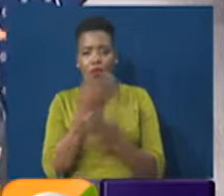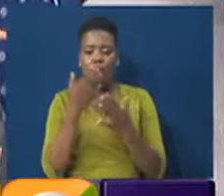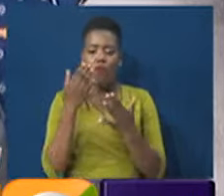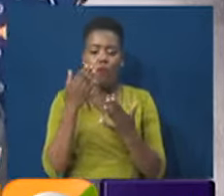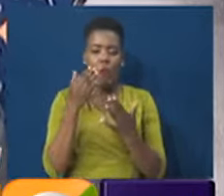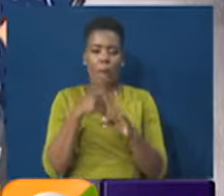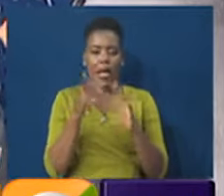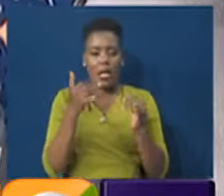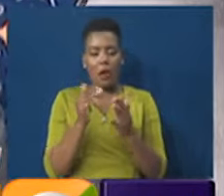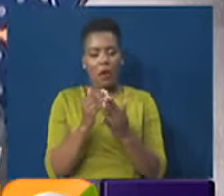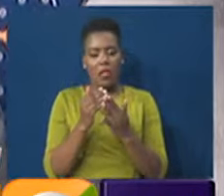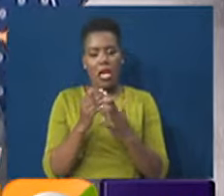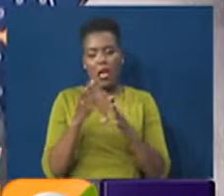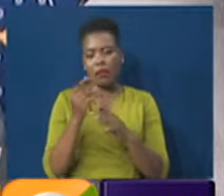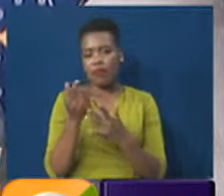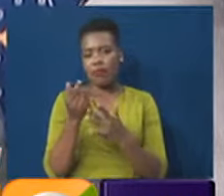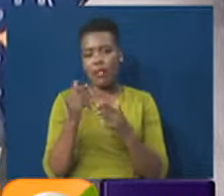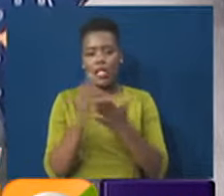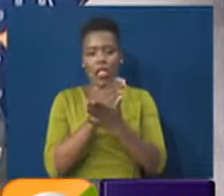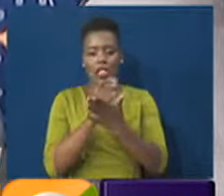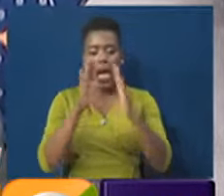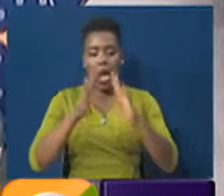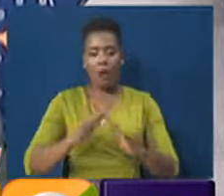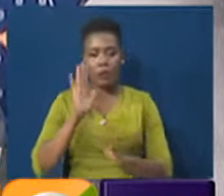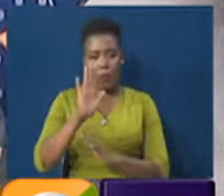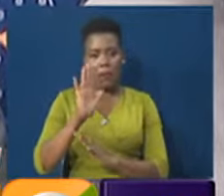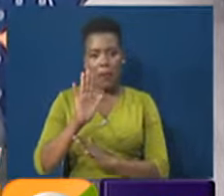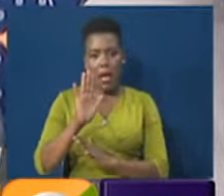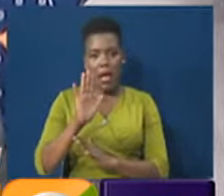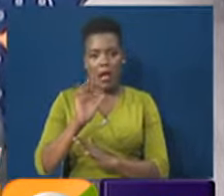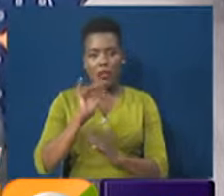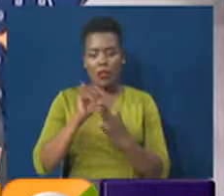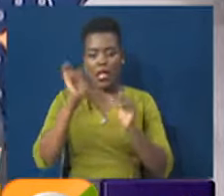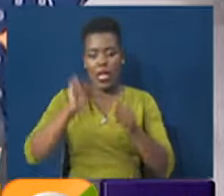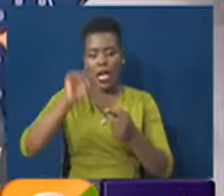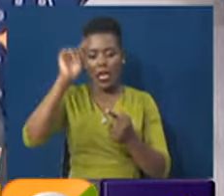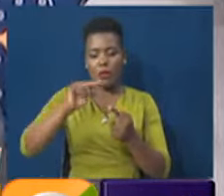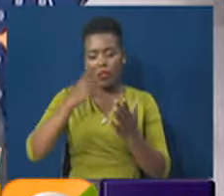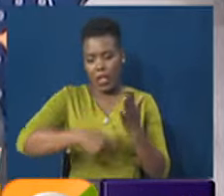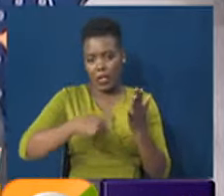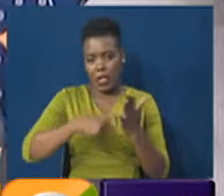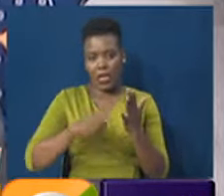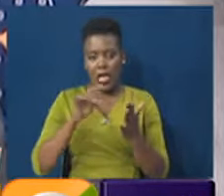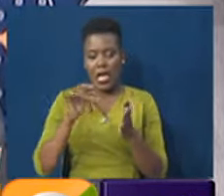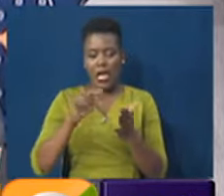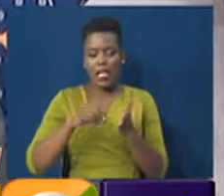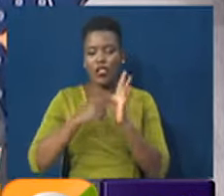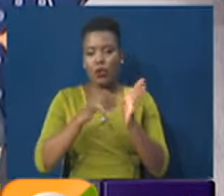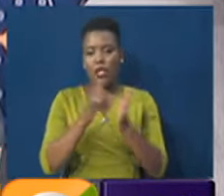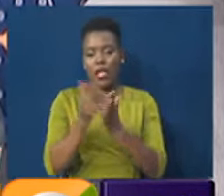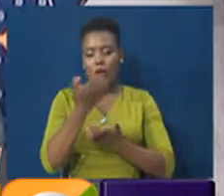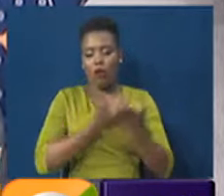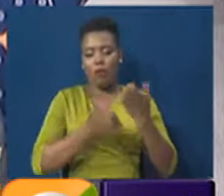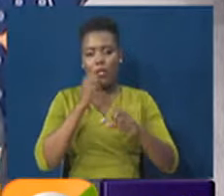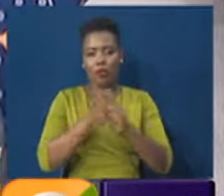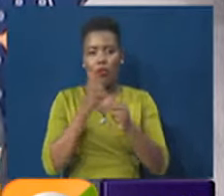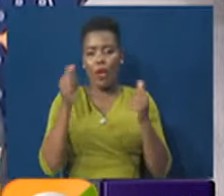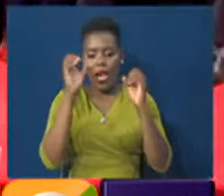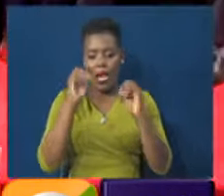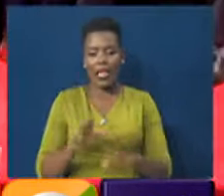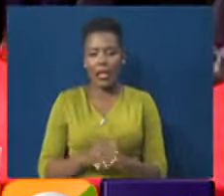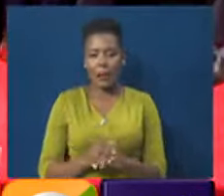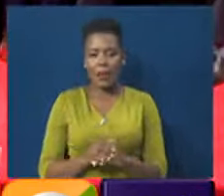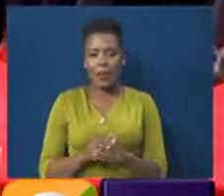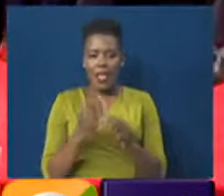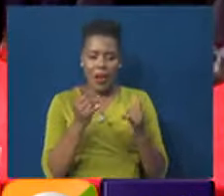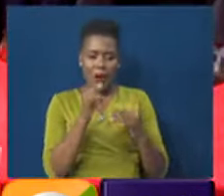can have B&Bs within their own living spaces. So this shows that the economy is not doing well. So how do you rate the